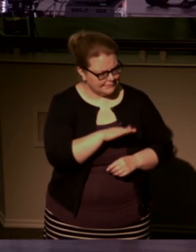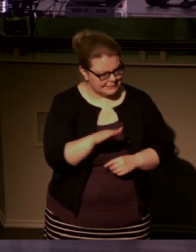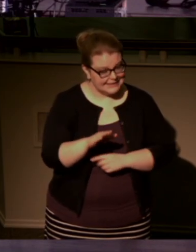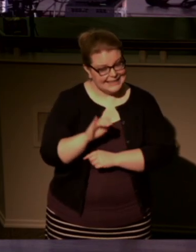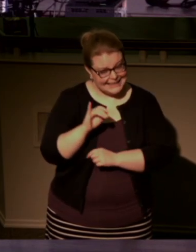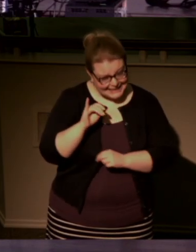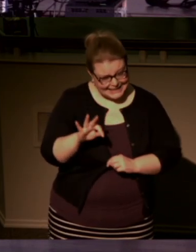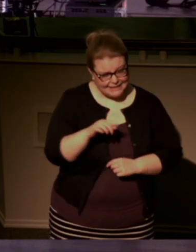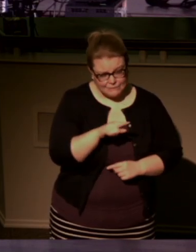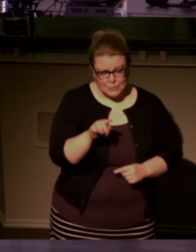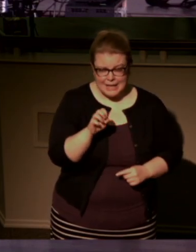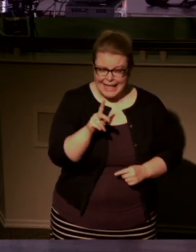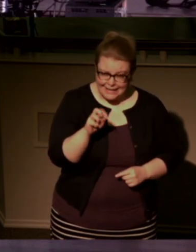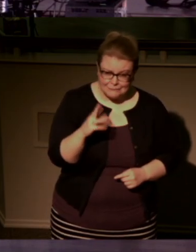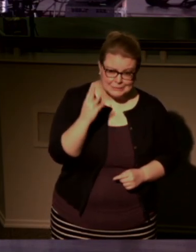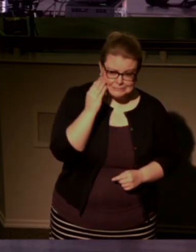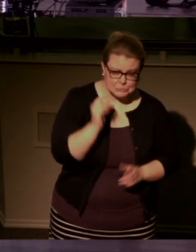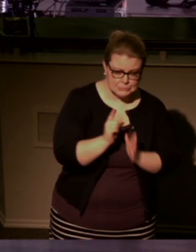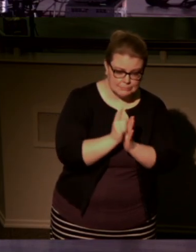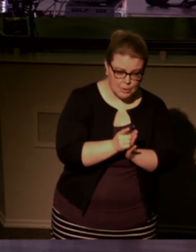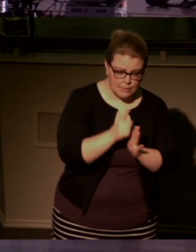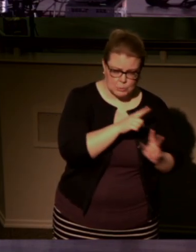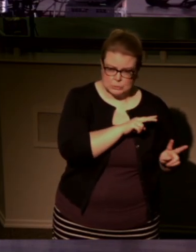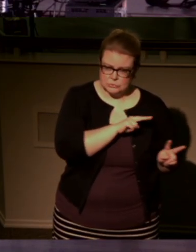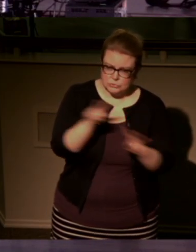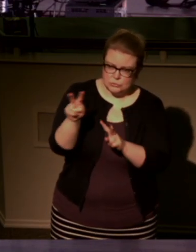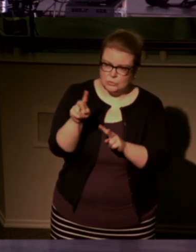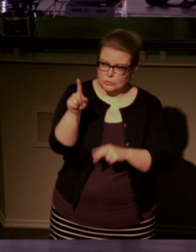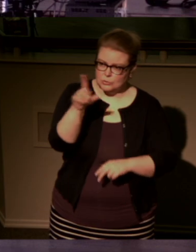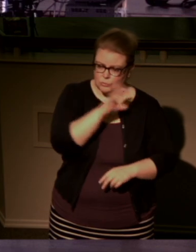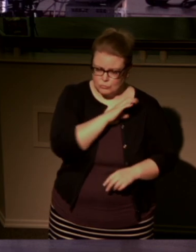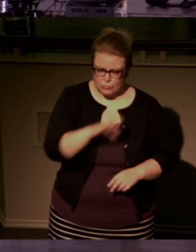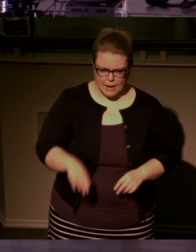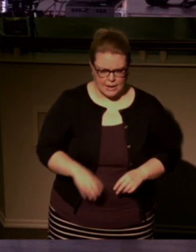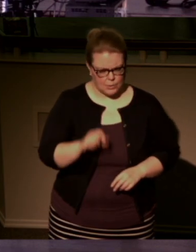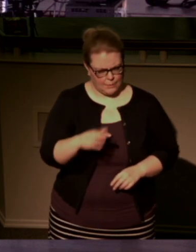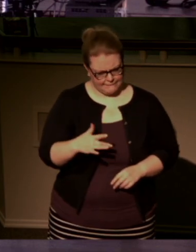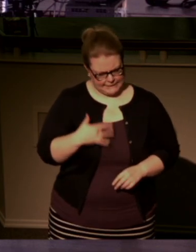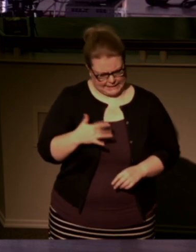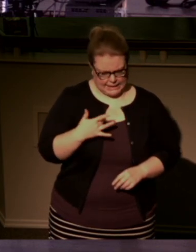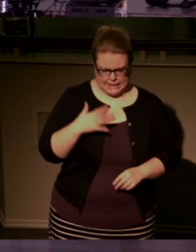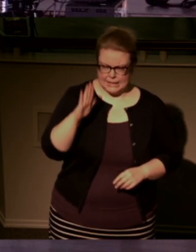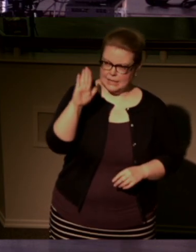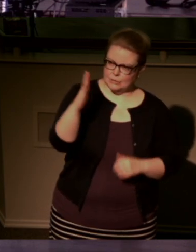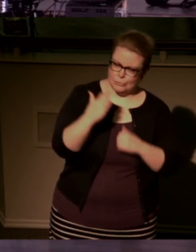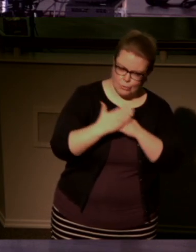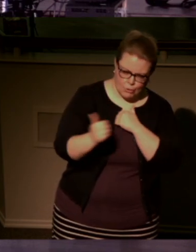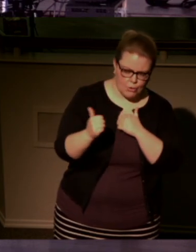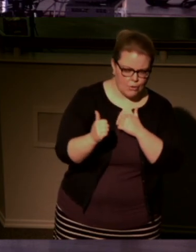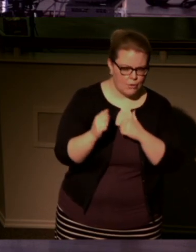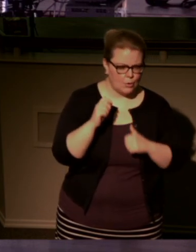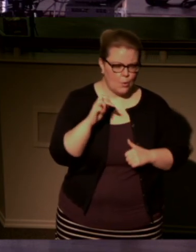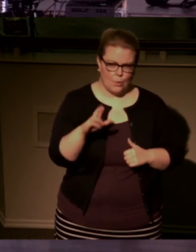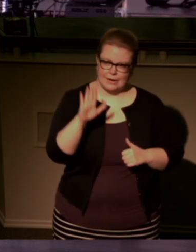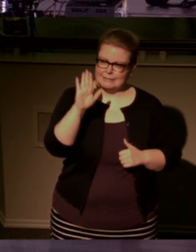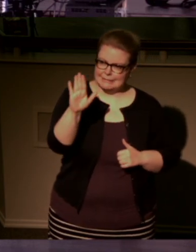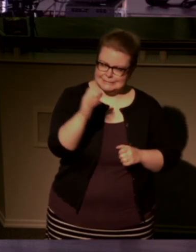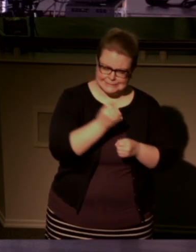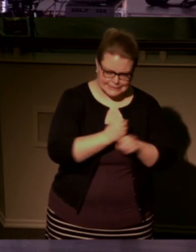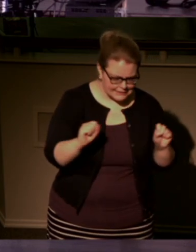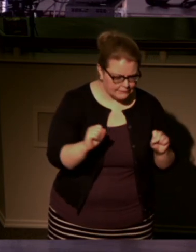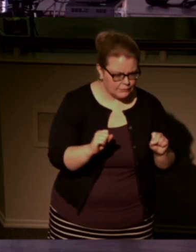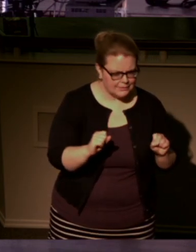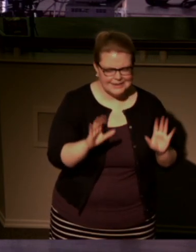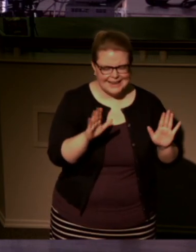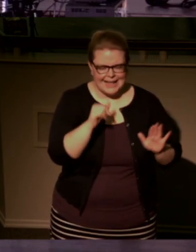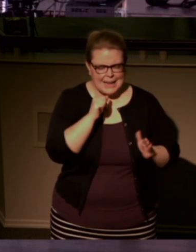ever had a moment where you have turned to Christ or sensed Christ's calling or had God's deliverance, I don't mean